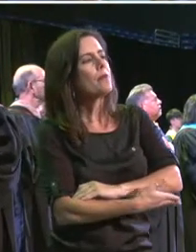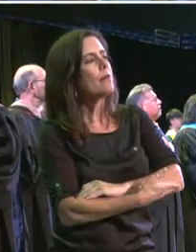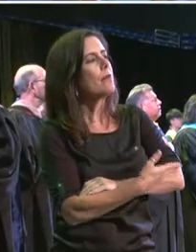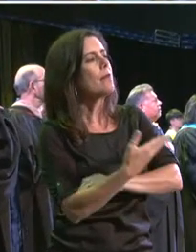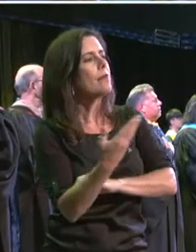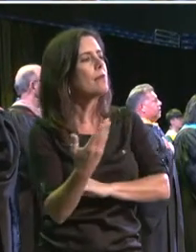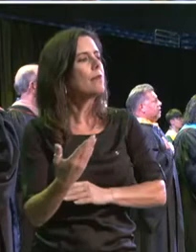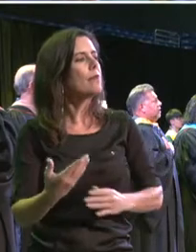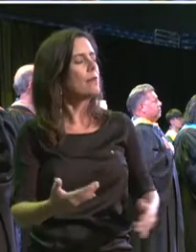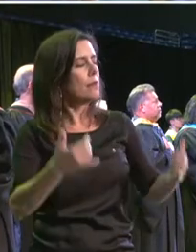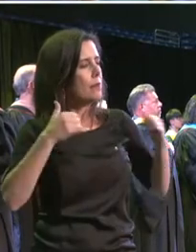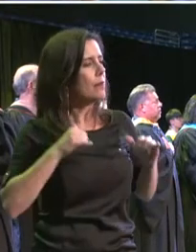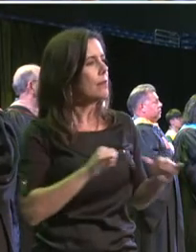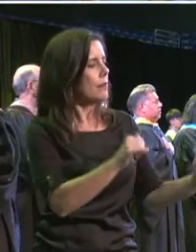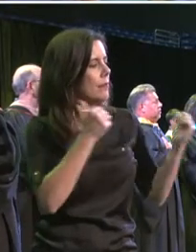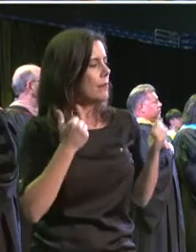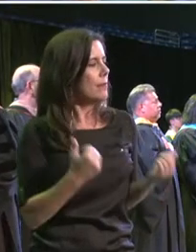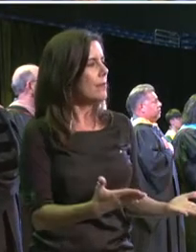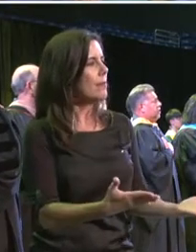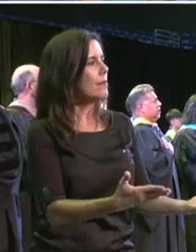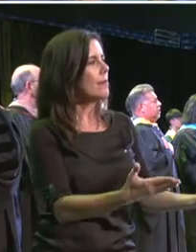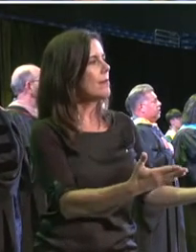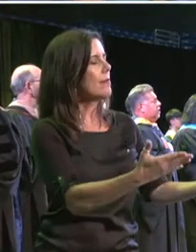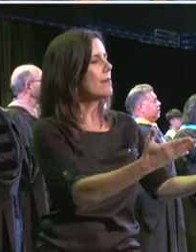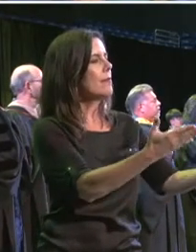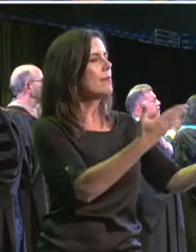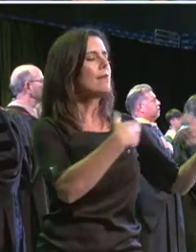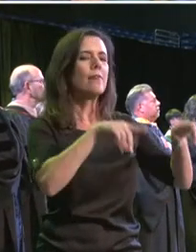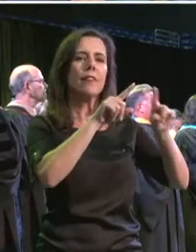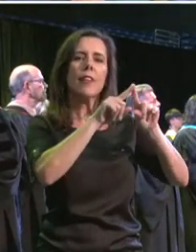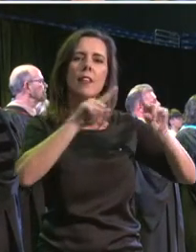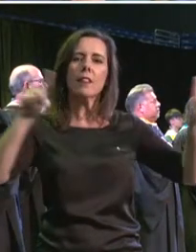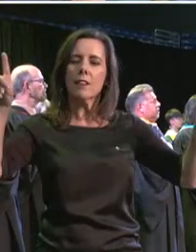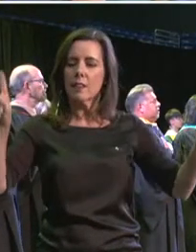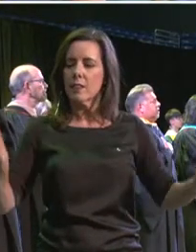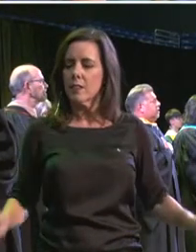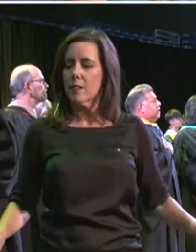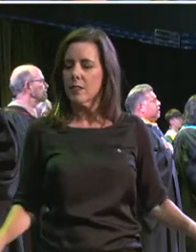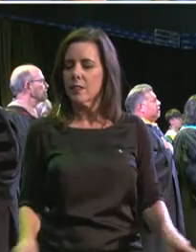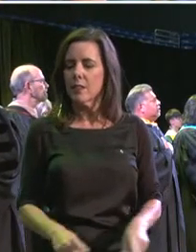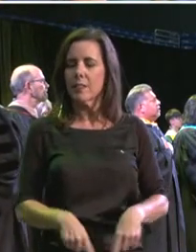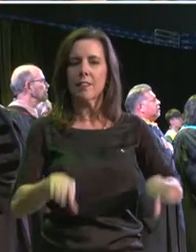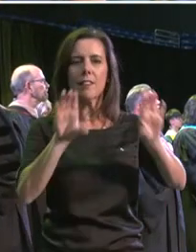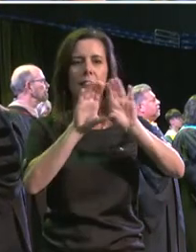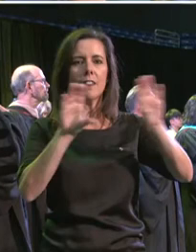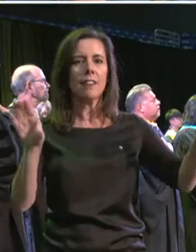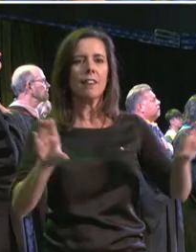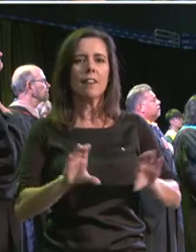night that our flag was still there. Oh, say,